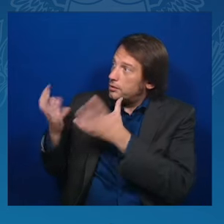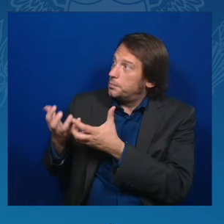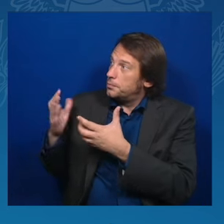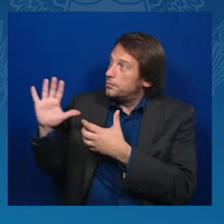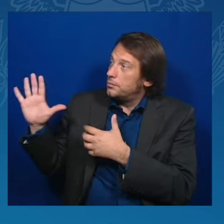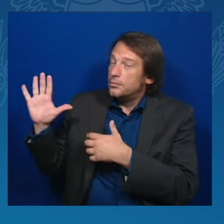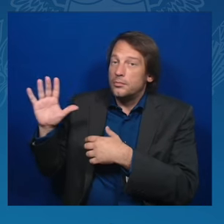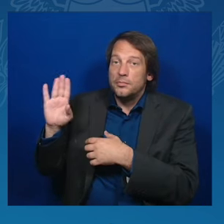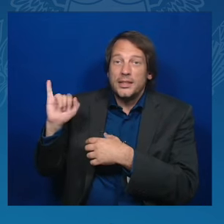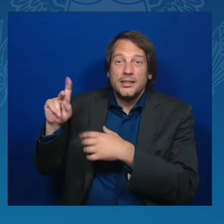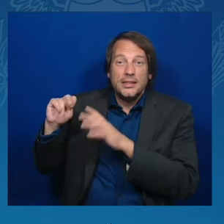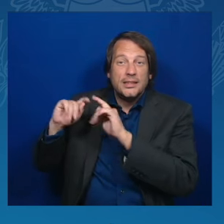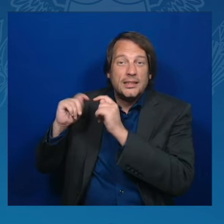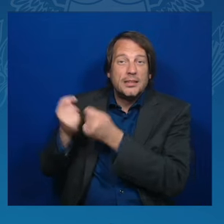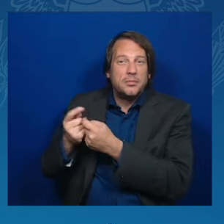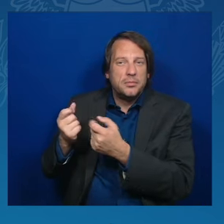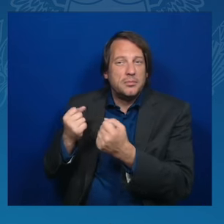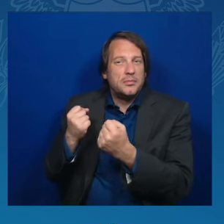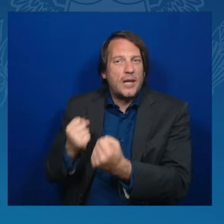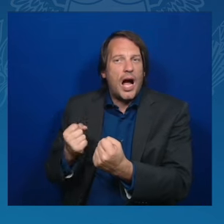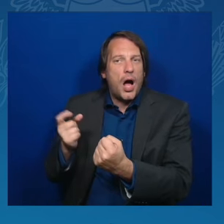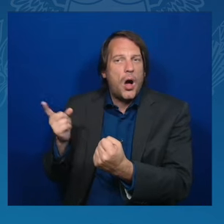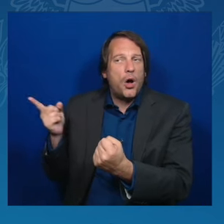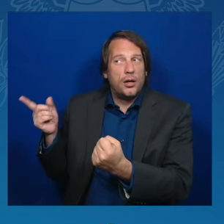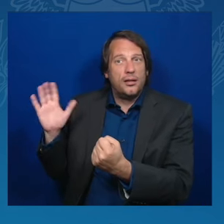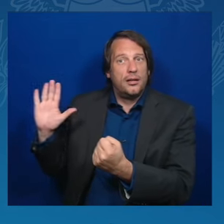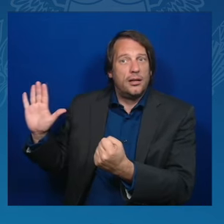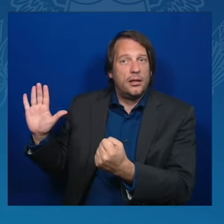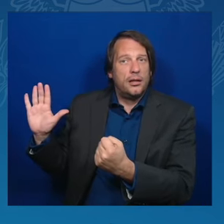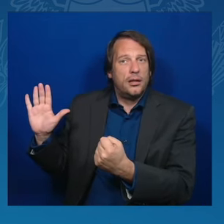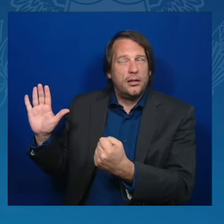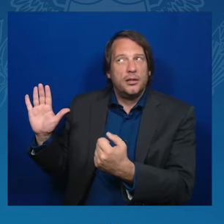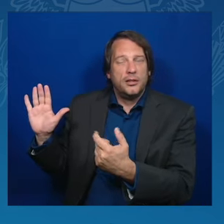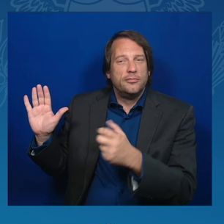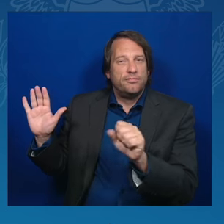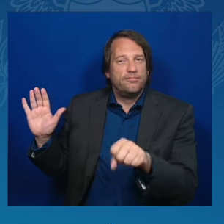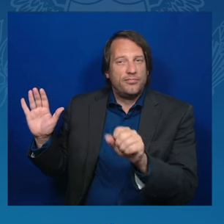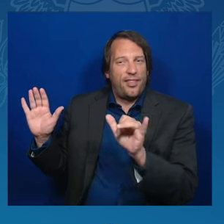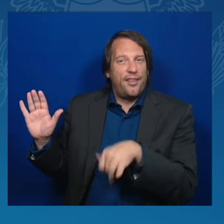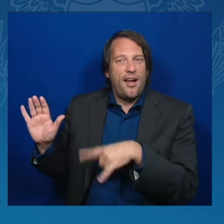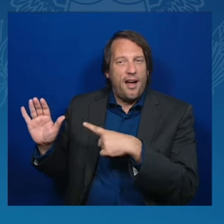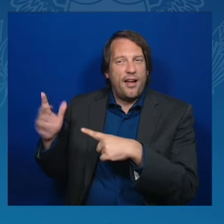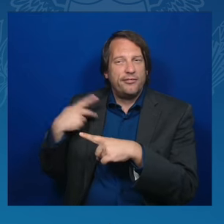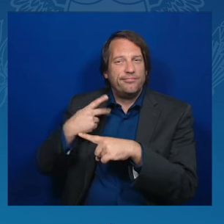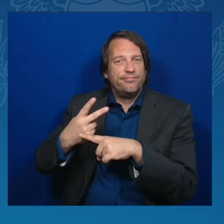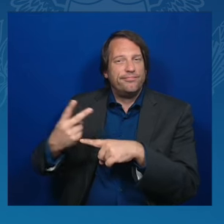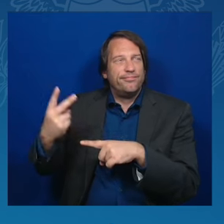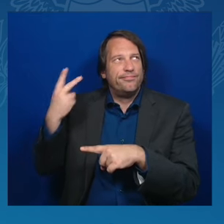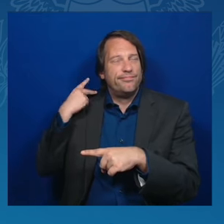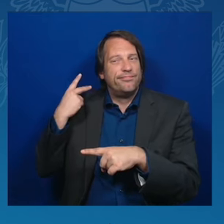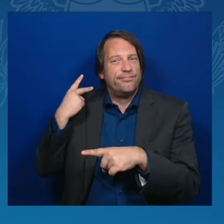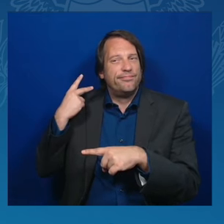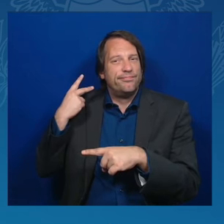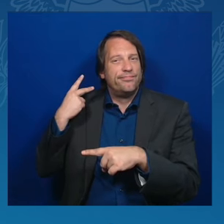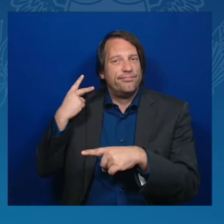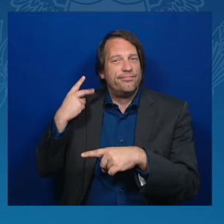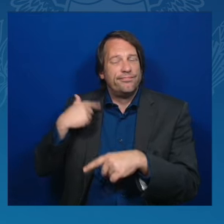As I look back when I was little living in New York, I